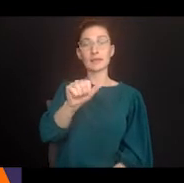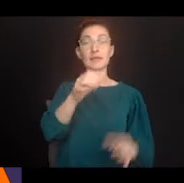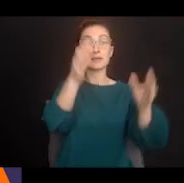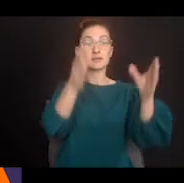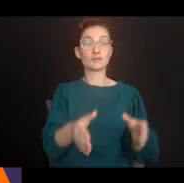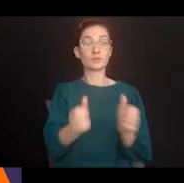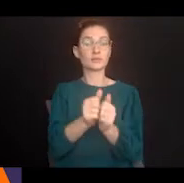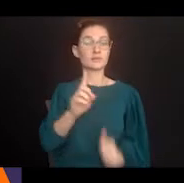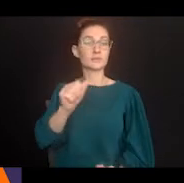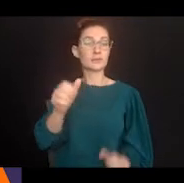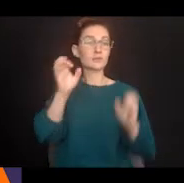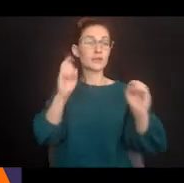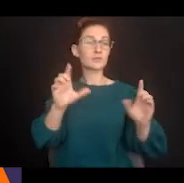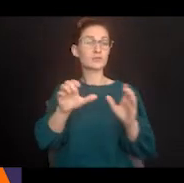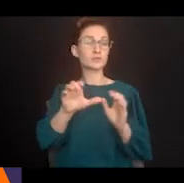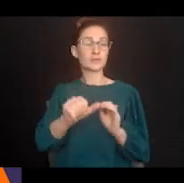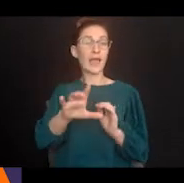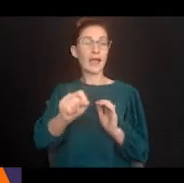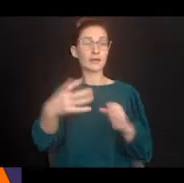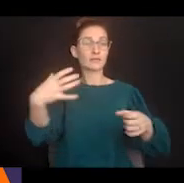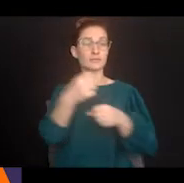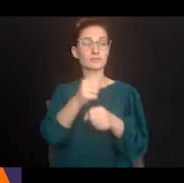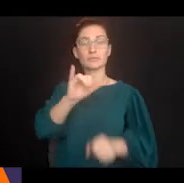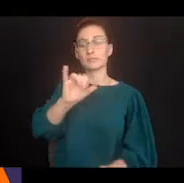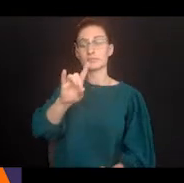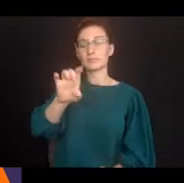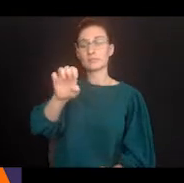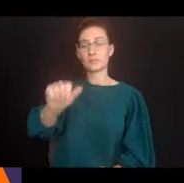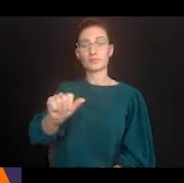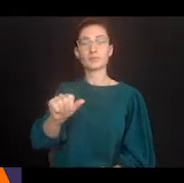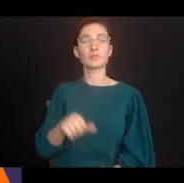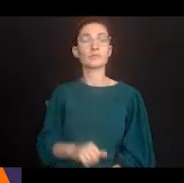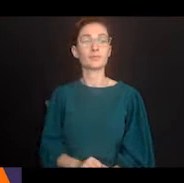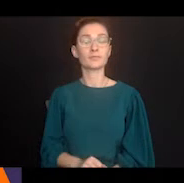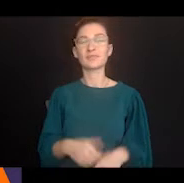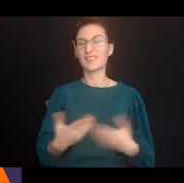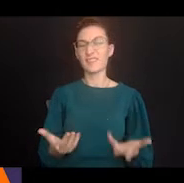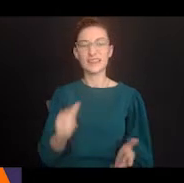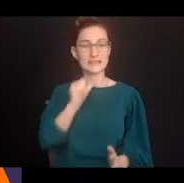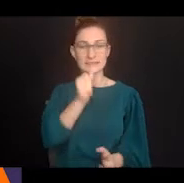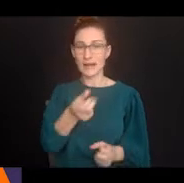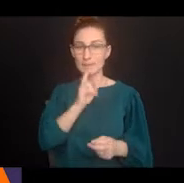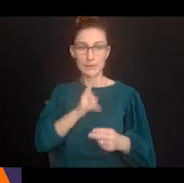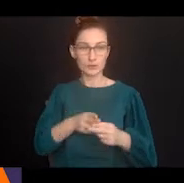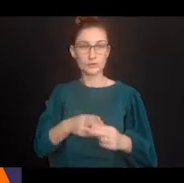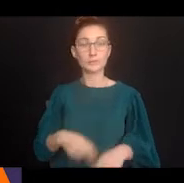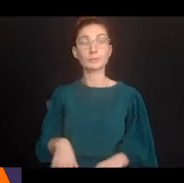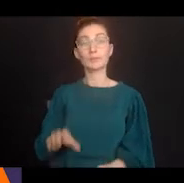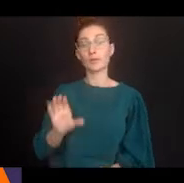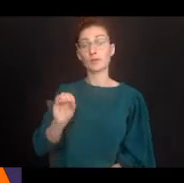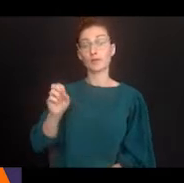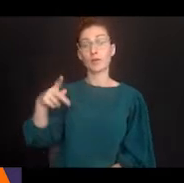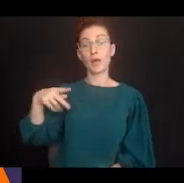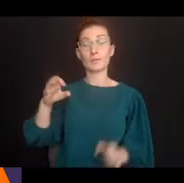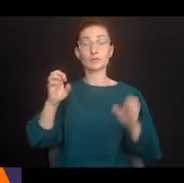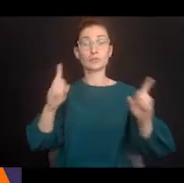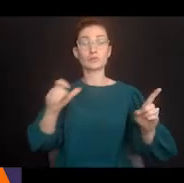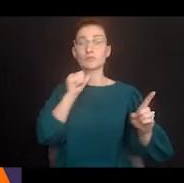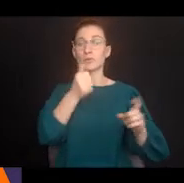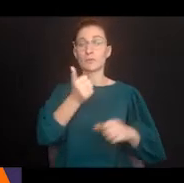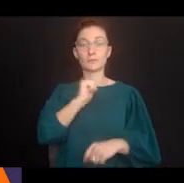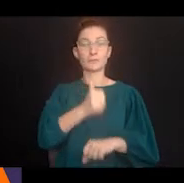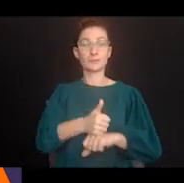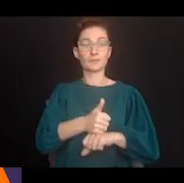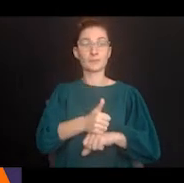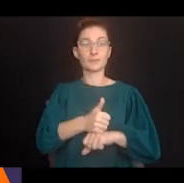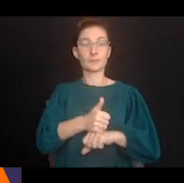Education Act, also known as IDEA? In short, it is not. Compensatory education has been established through